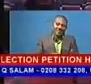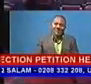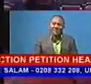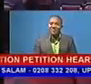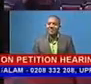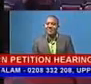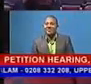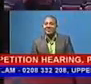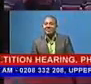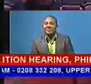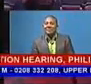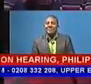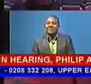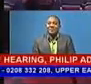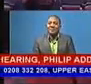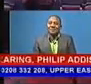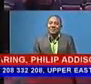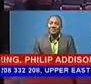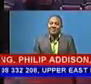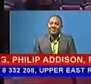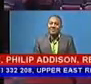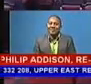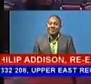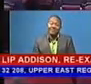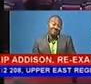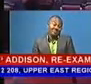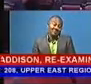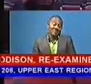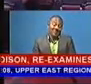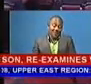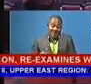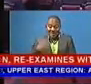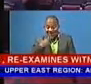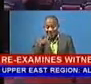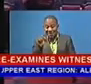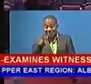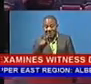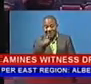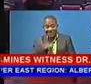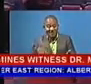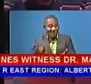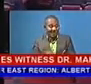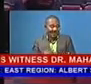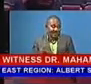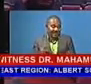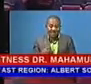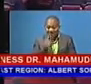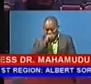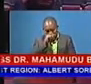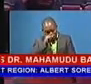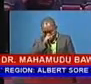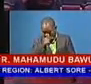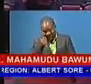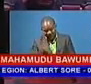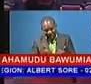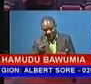it came in the question of, I mean, the form of question under cross-examination, so and so. You excluded 11 from NGC protocol. Which